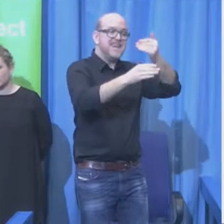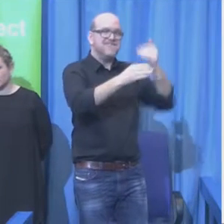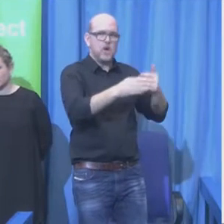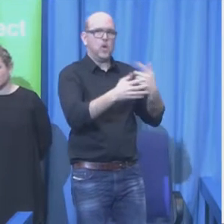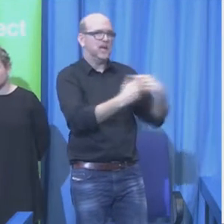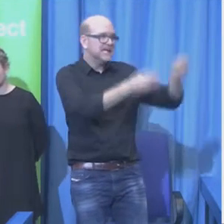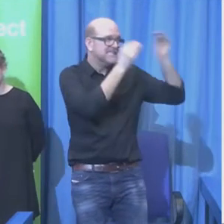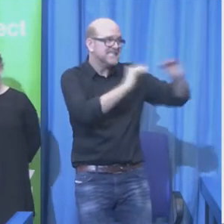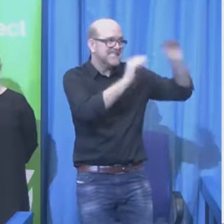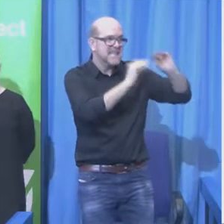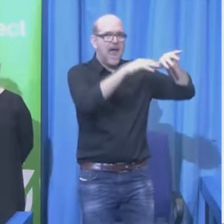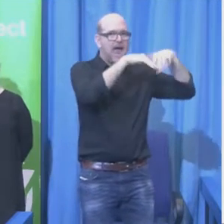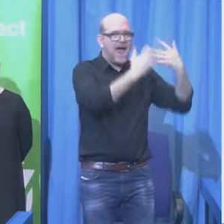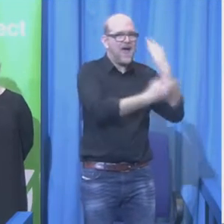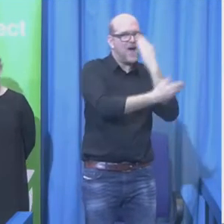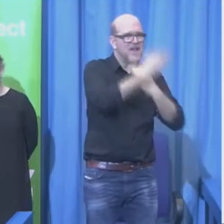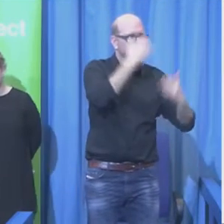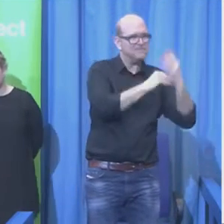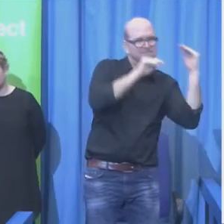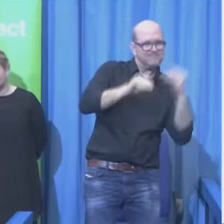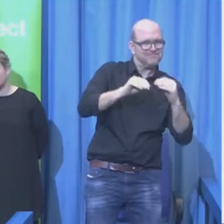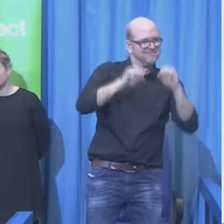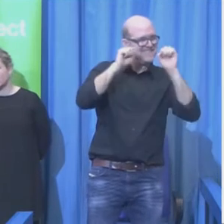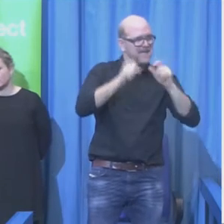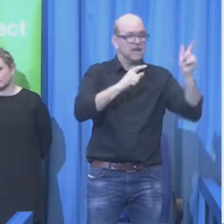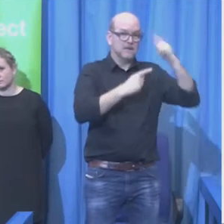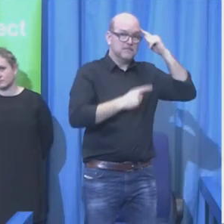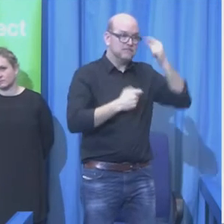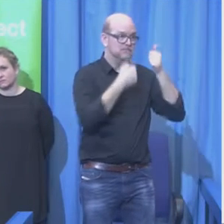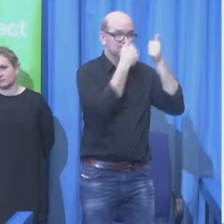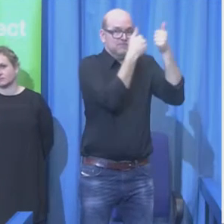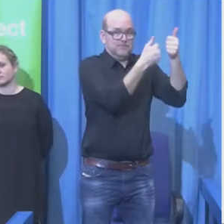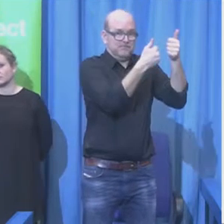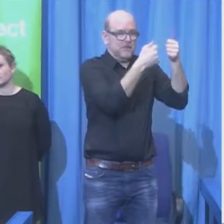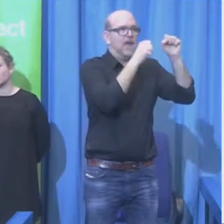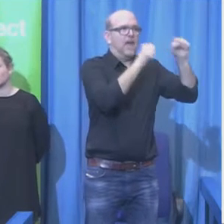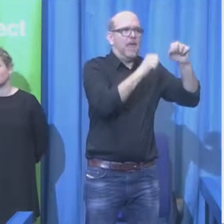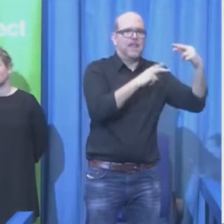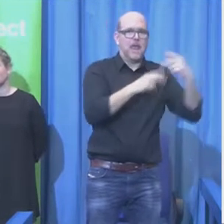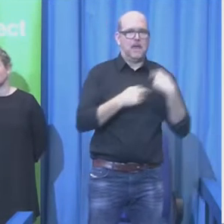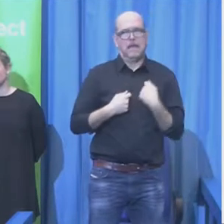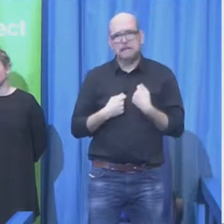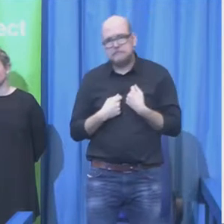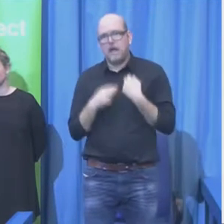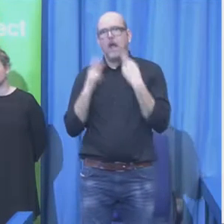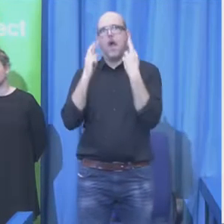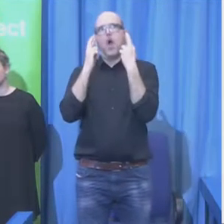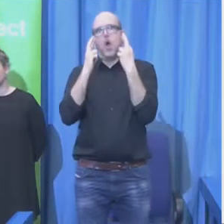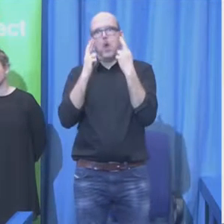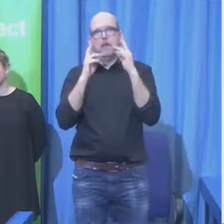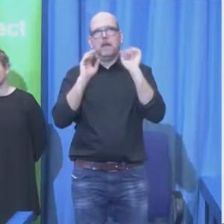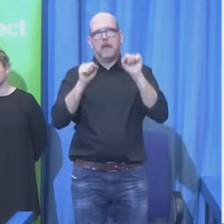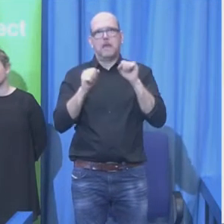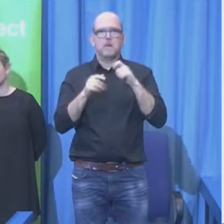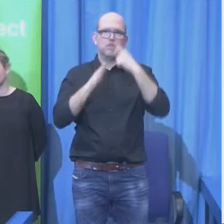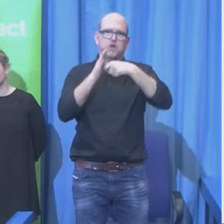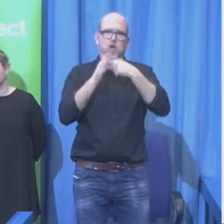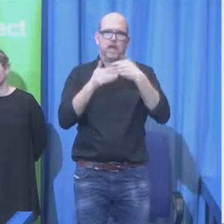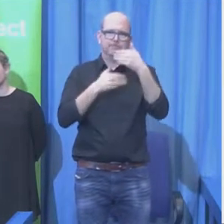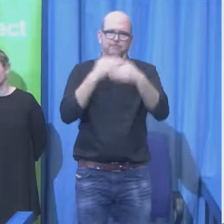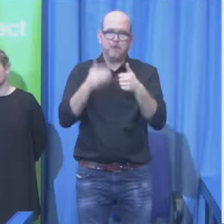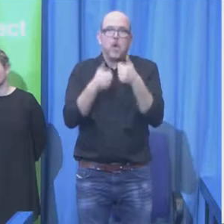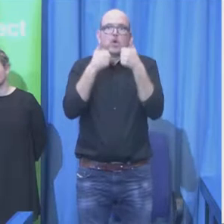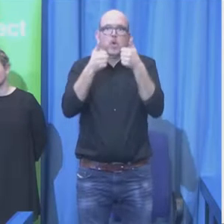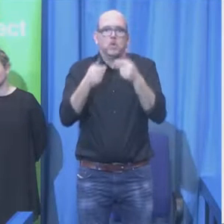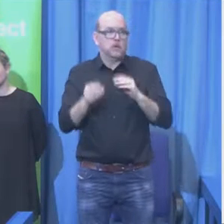and so forth. So there will be, and this will of course hopefully have a great knock-on effect later on for the labor market. And the